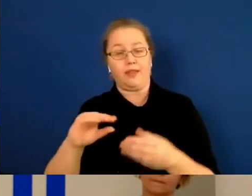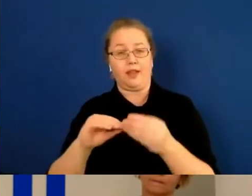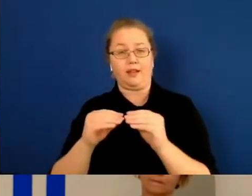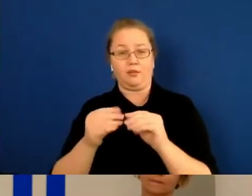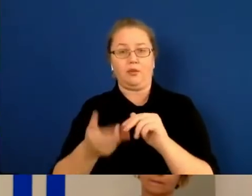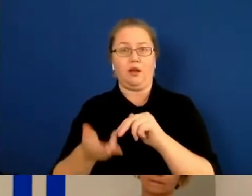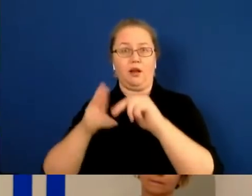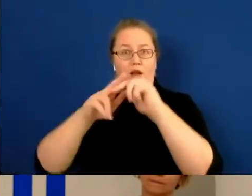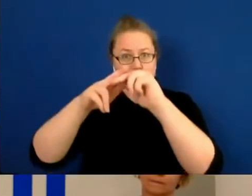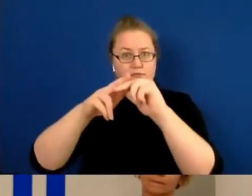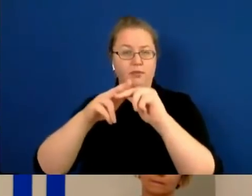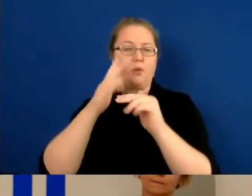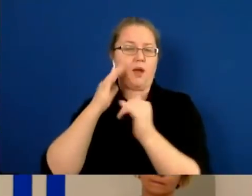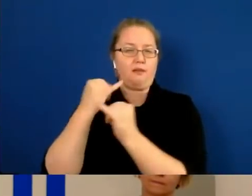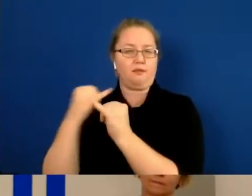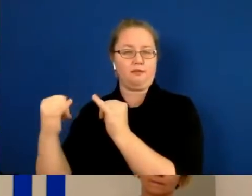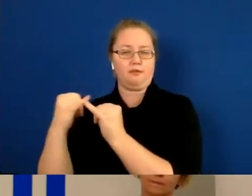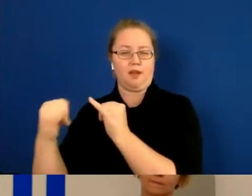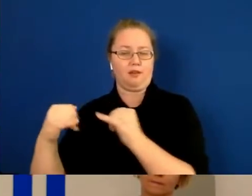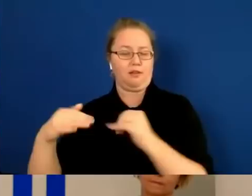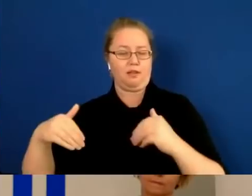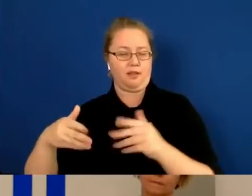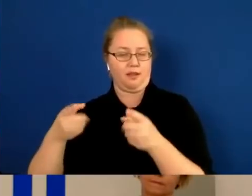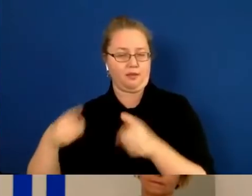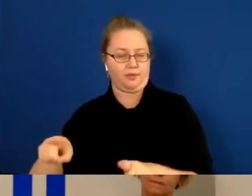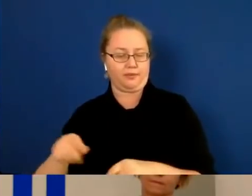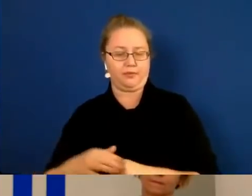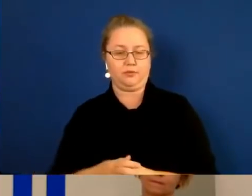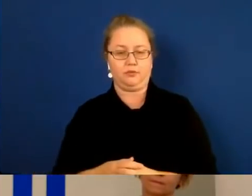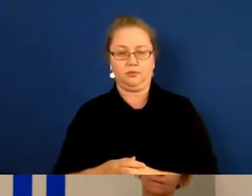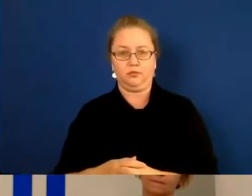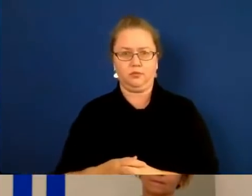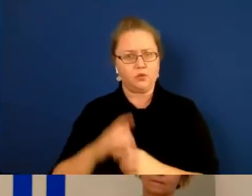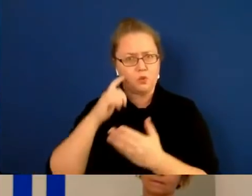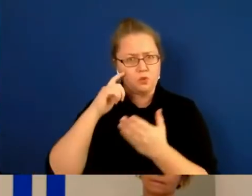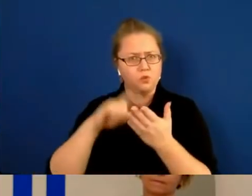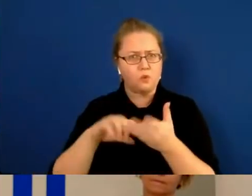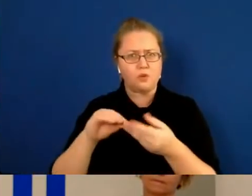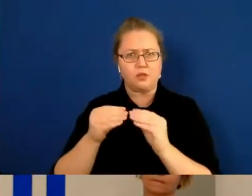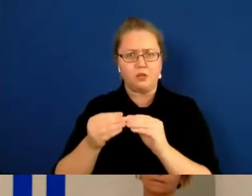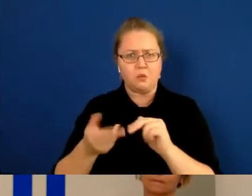exceptional. In the week, as reported last week, from October 12th to 18th,